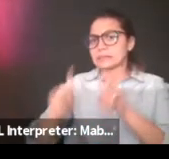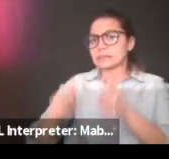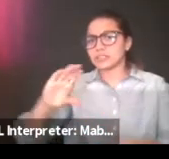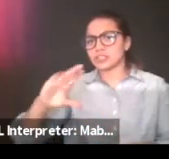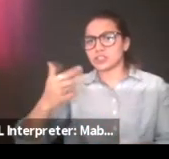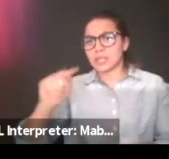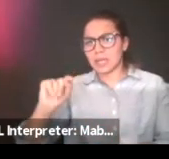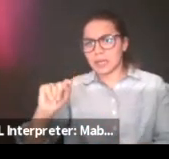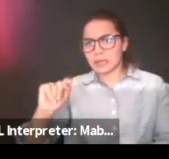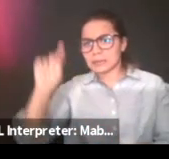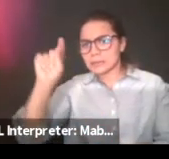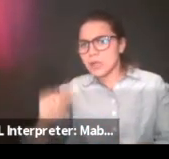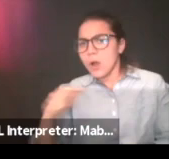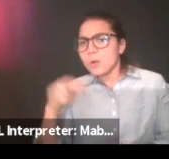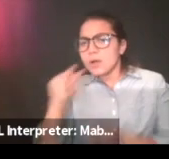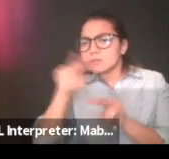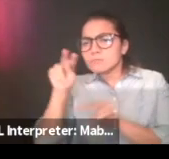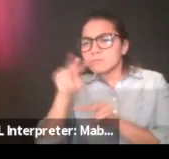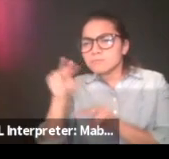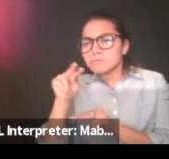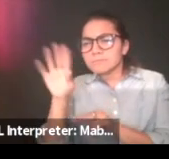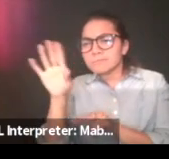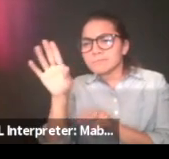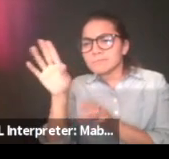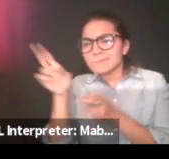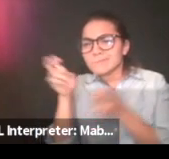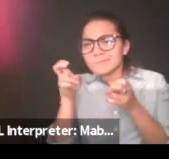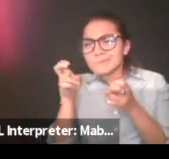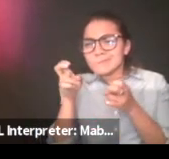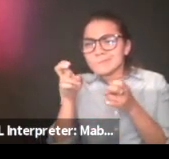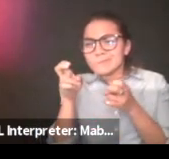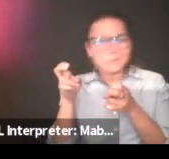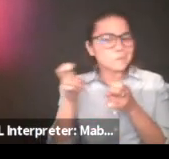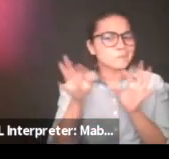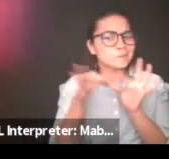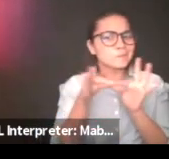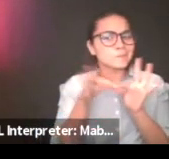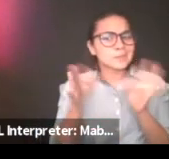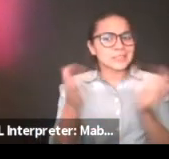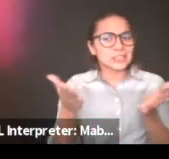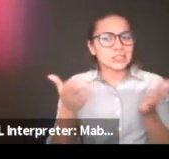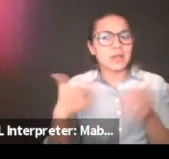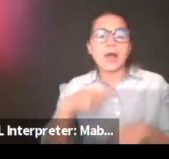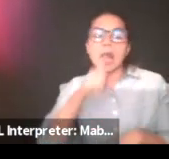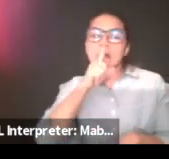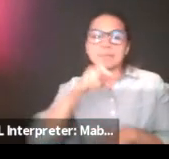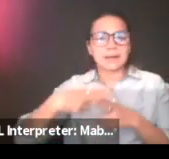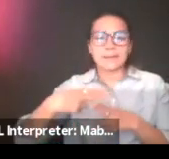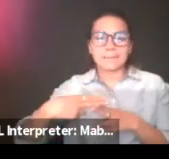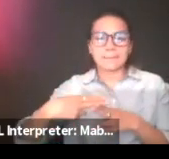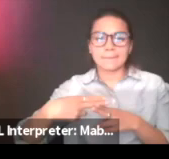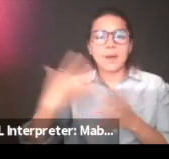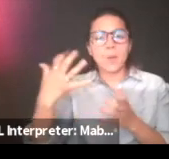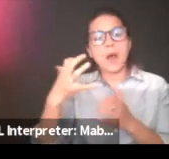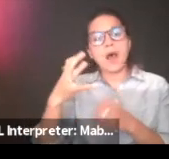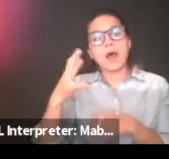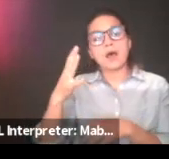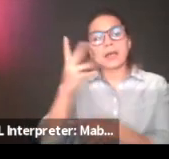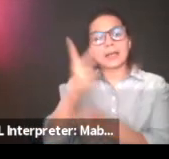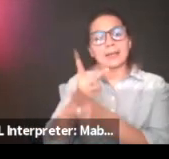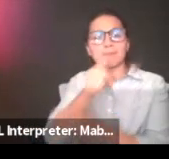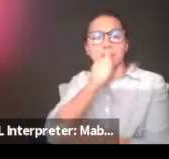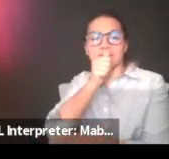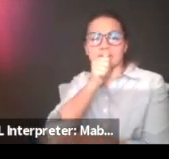lift out a couple of them. I'm not going to say people's names just for privacy reasons, but I'm just